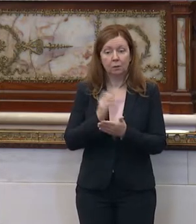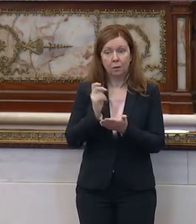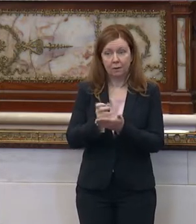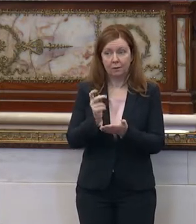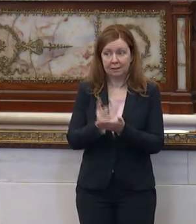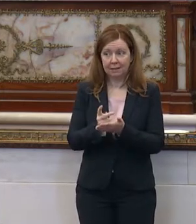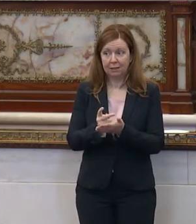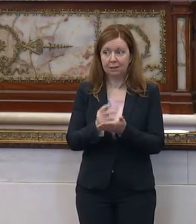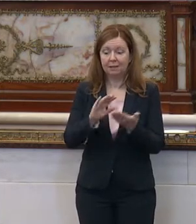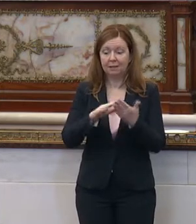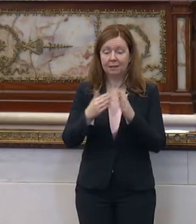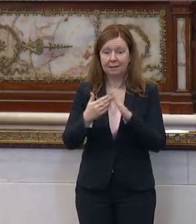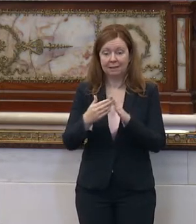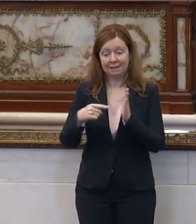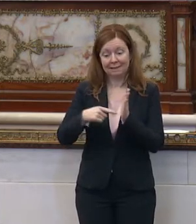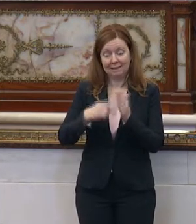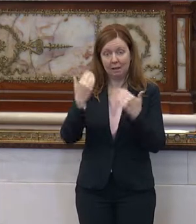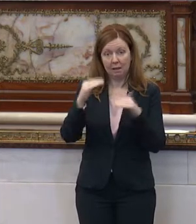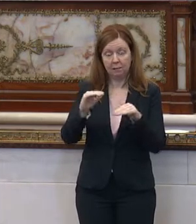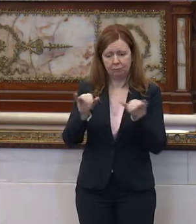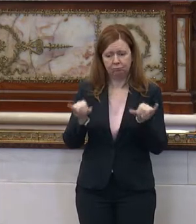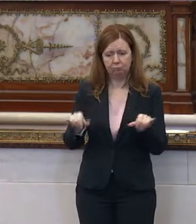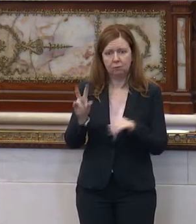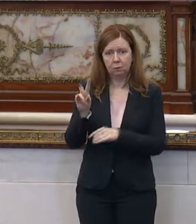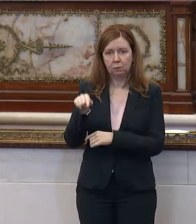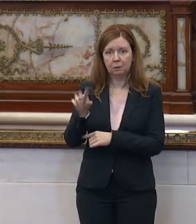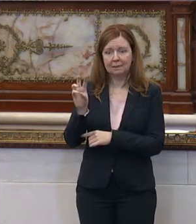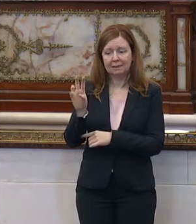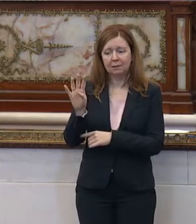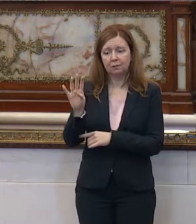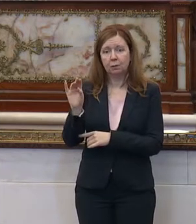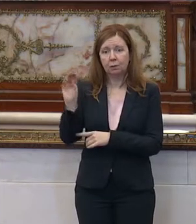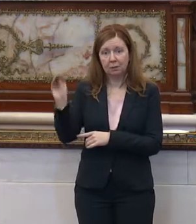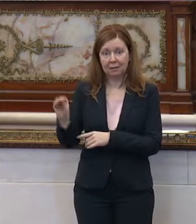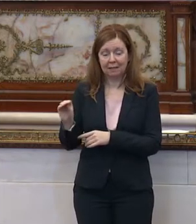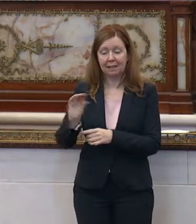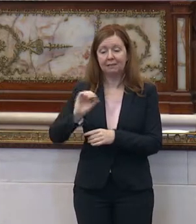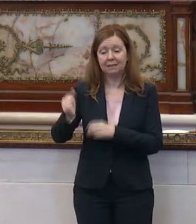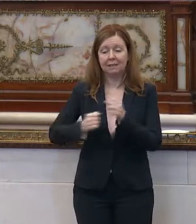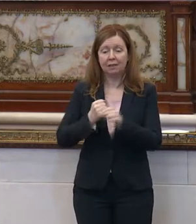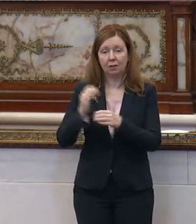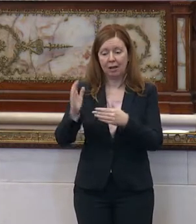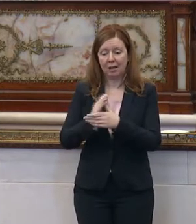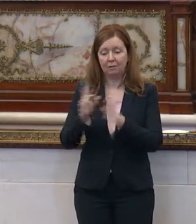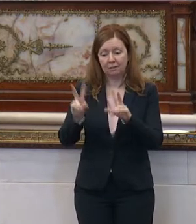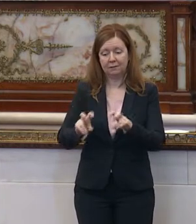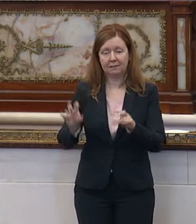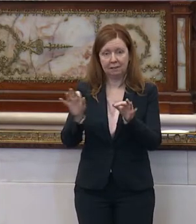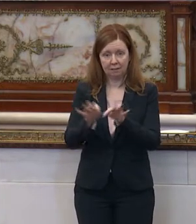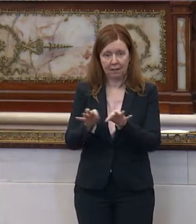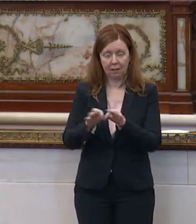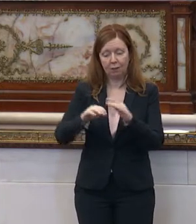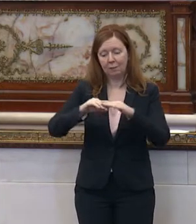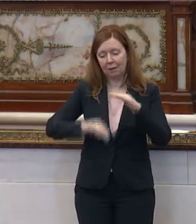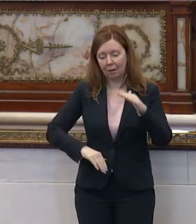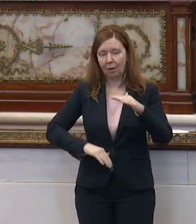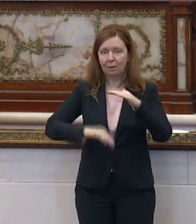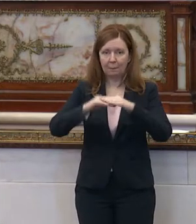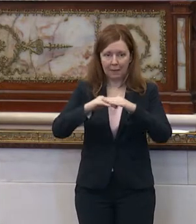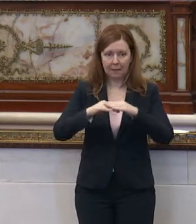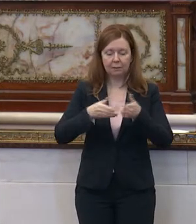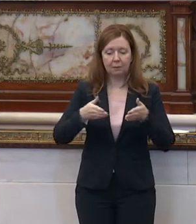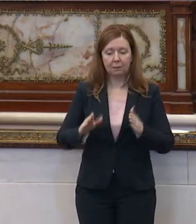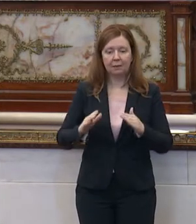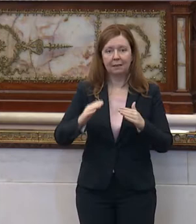authorization, the city's debt limit remains at 2.64% of the 10-year average of assessed value, below the maximum permitted